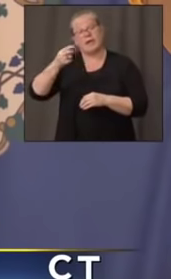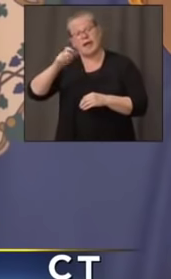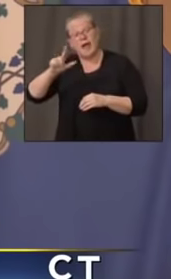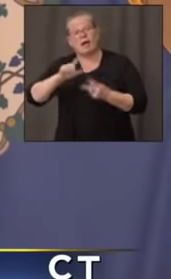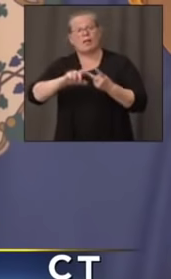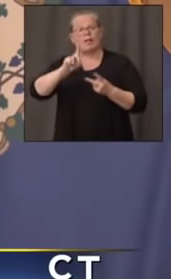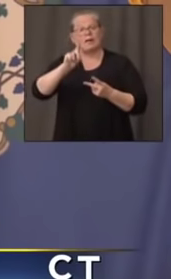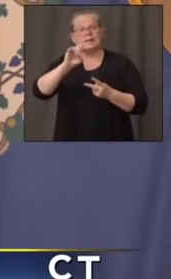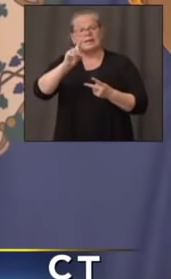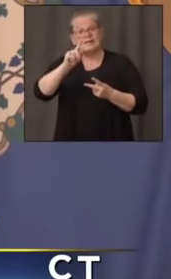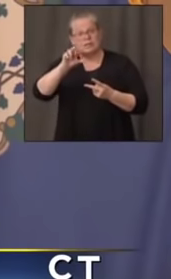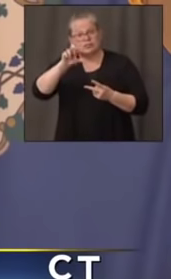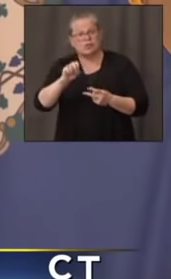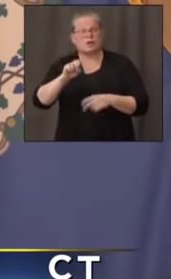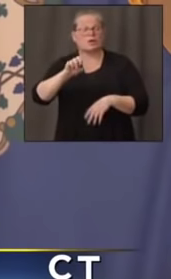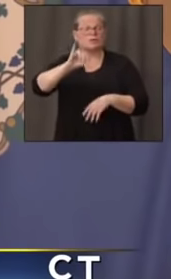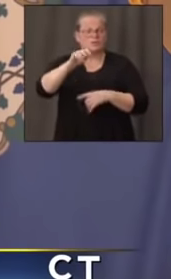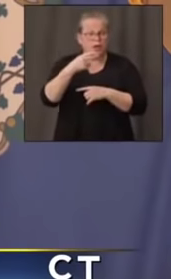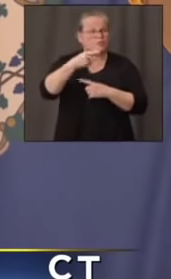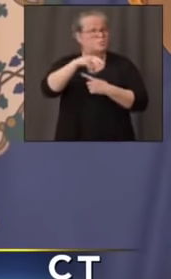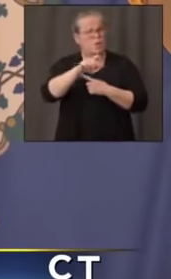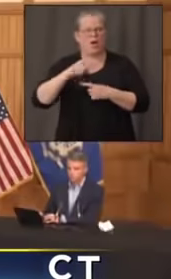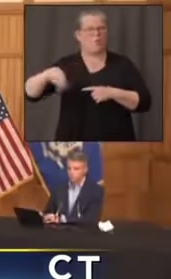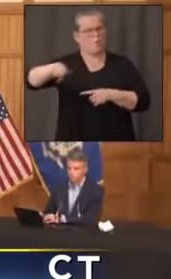any questions you may have.